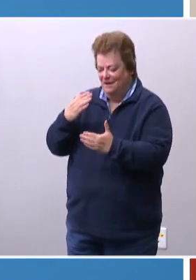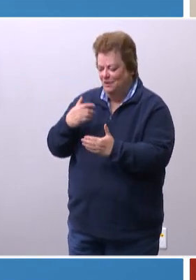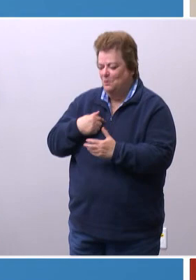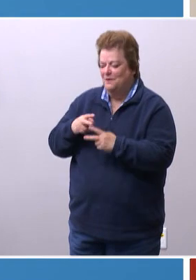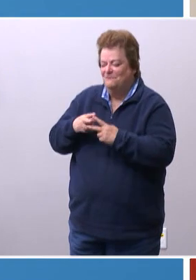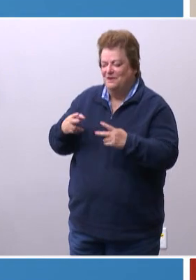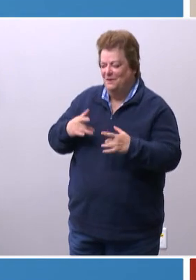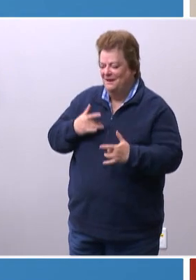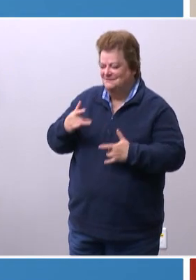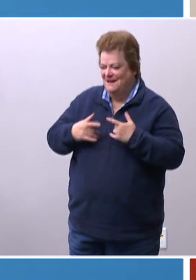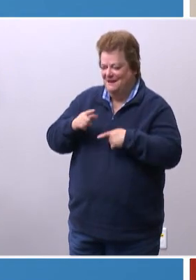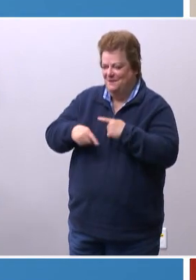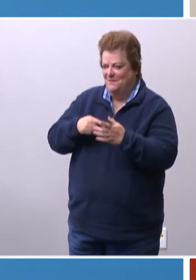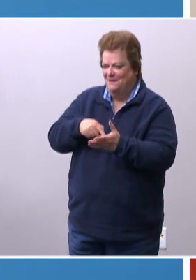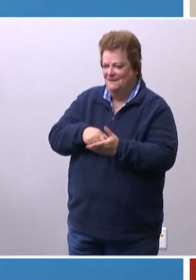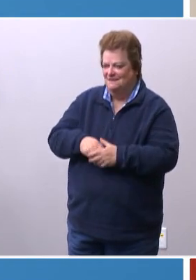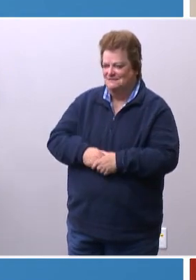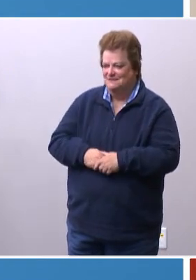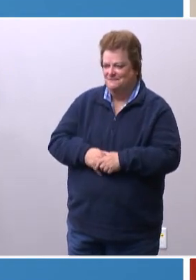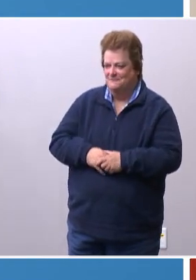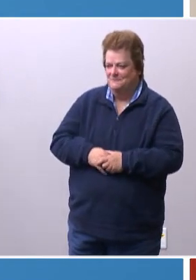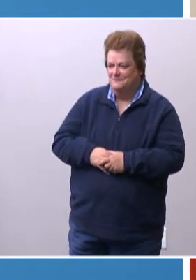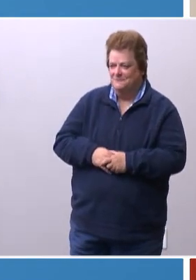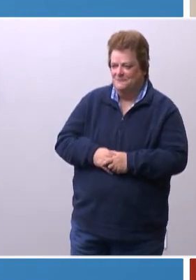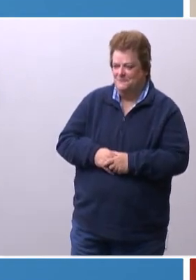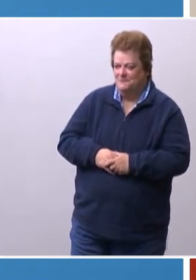Thank you. Thank you.